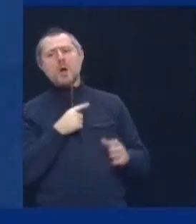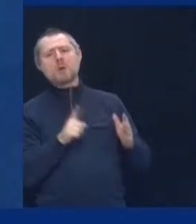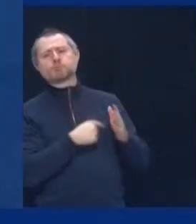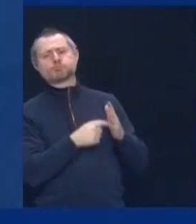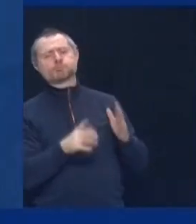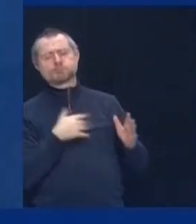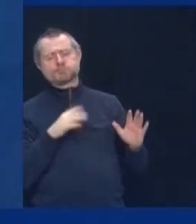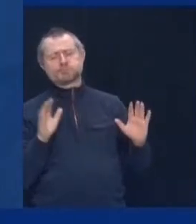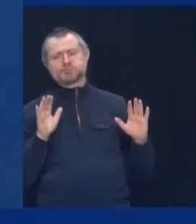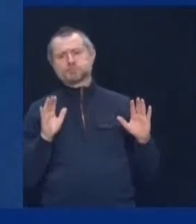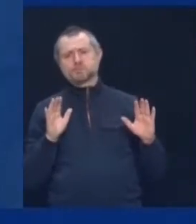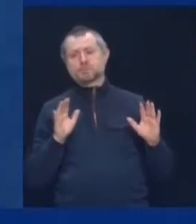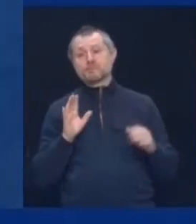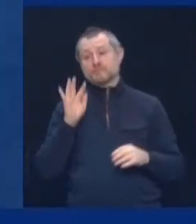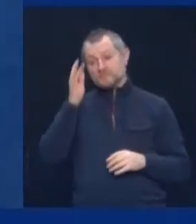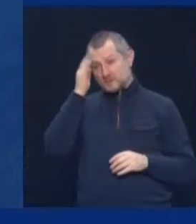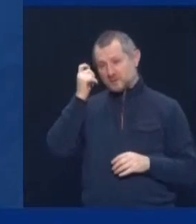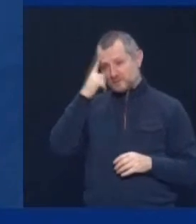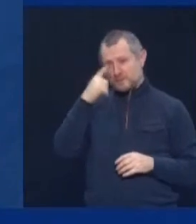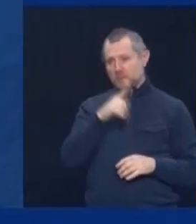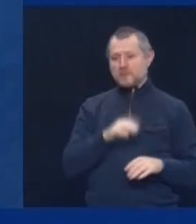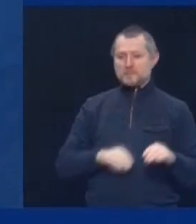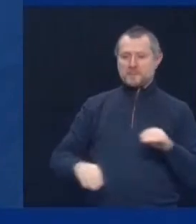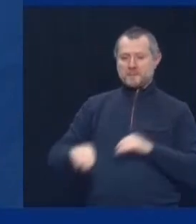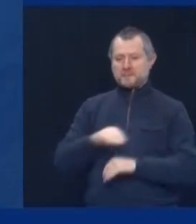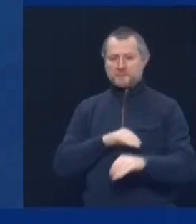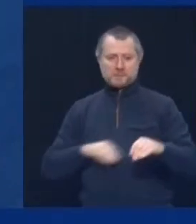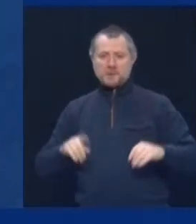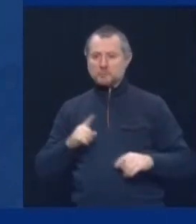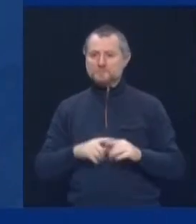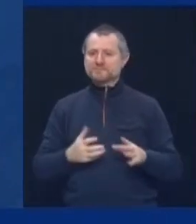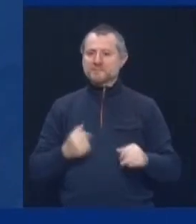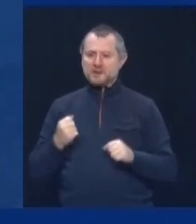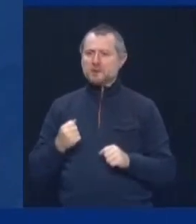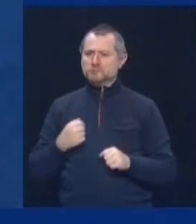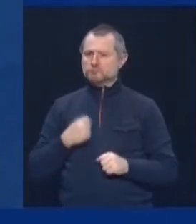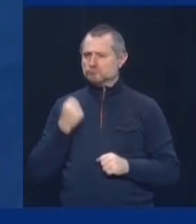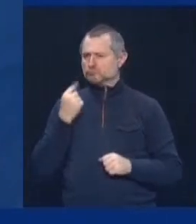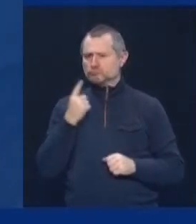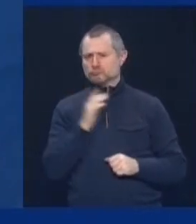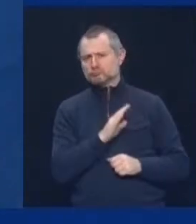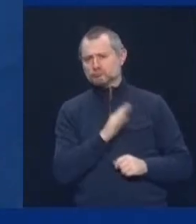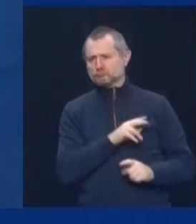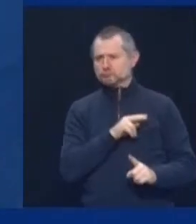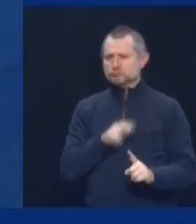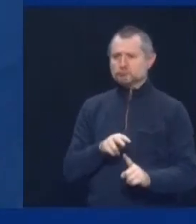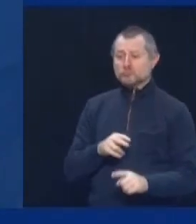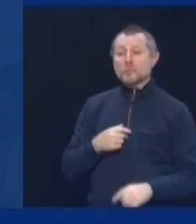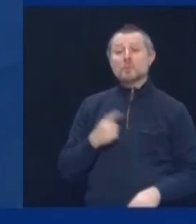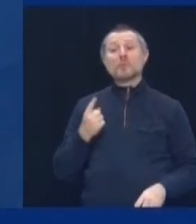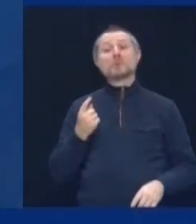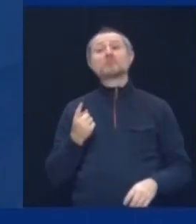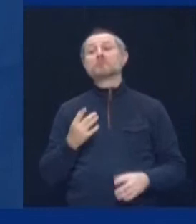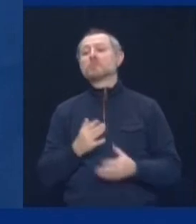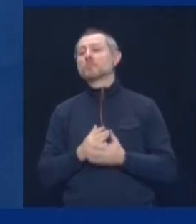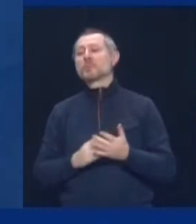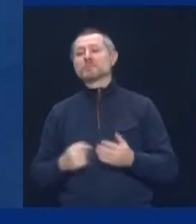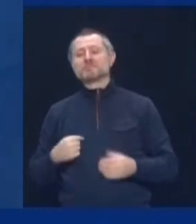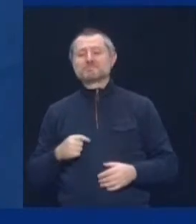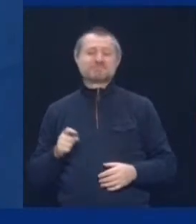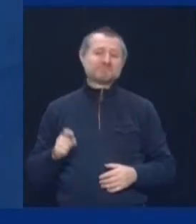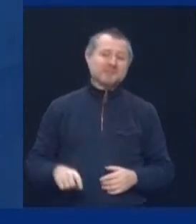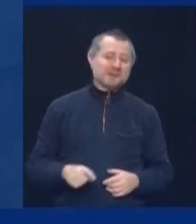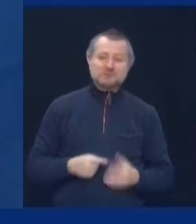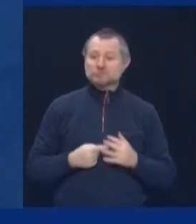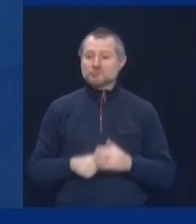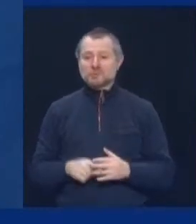lot of pieces and big pieces very quickly. But the one piece we need to start the chain is we